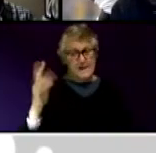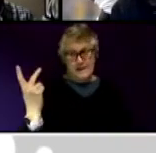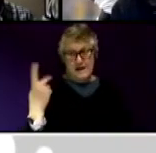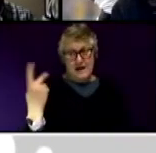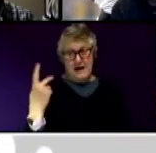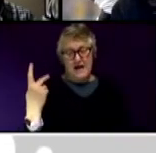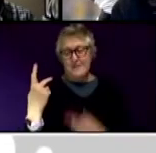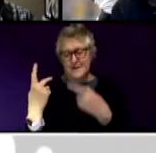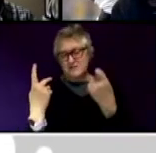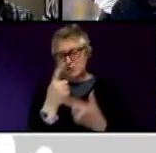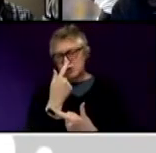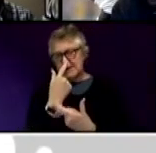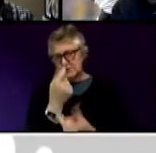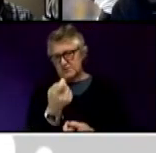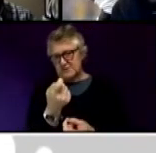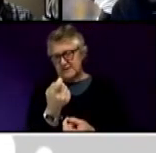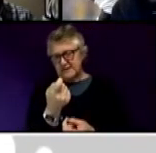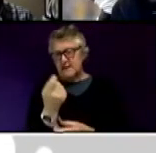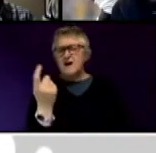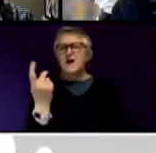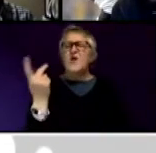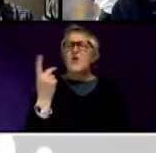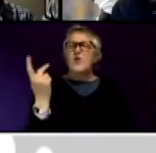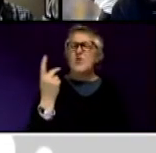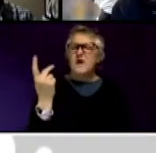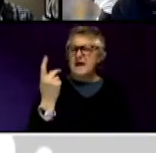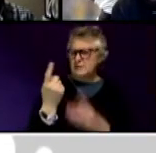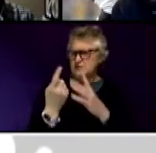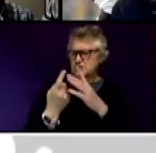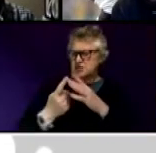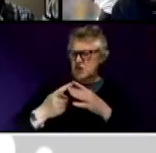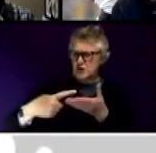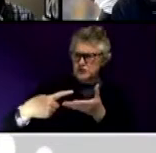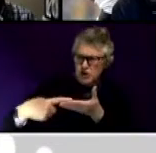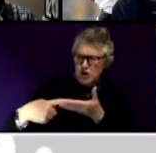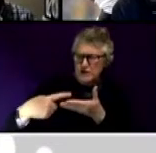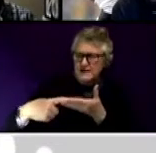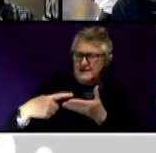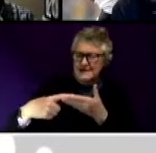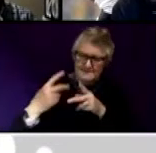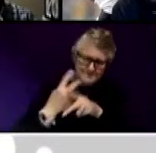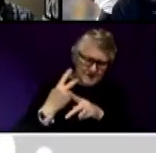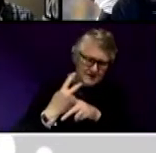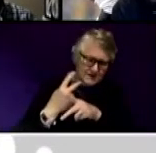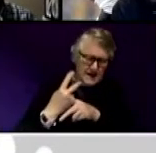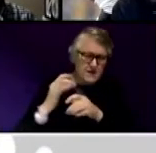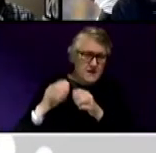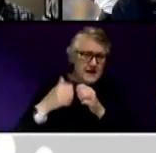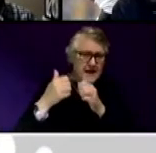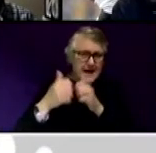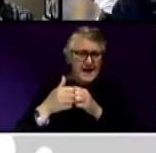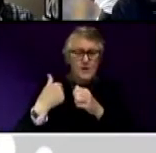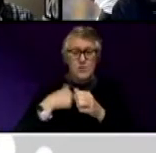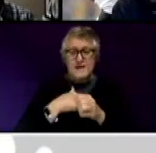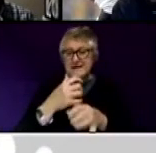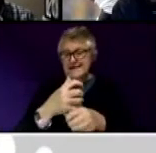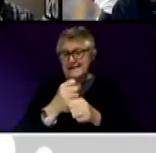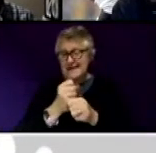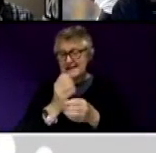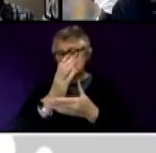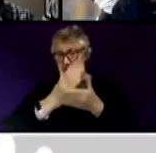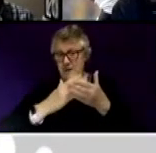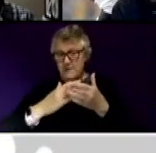will start talking and figure out how we can get the steering committee access. And some of our steering committee members